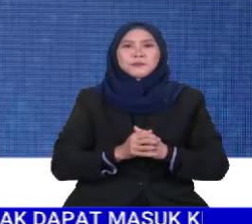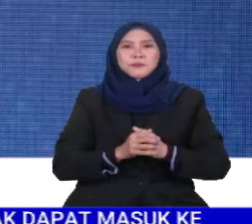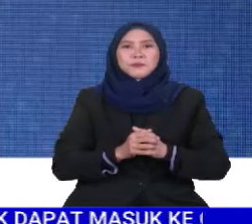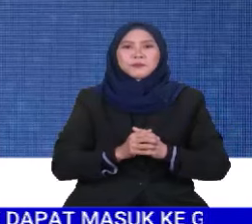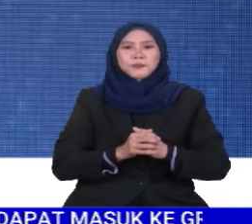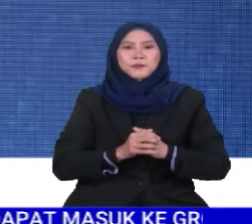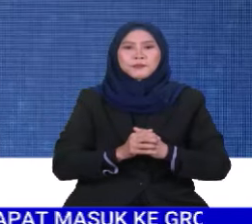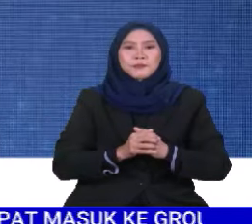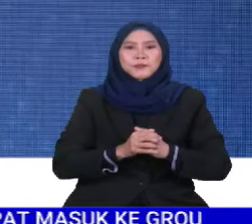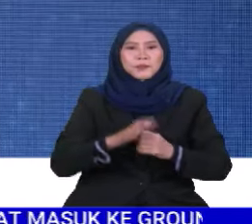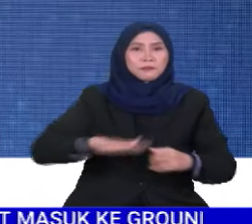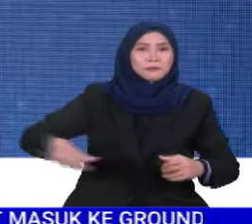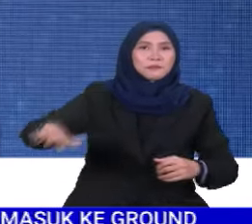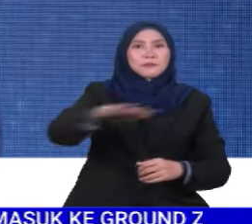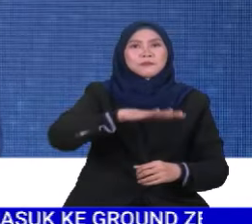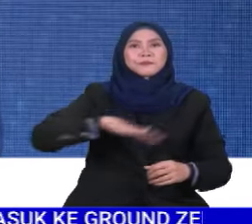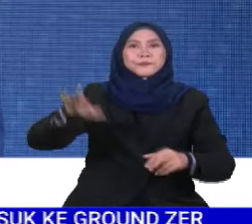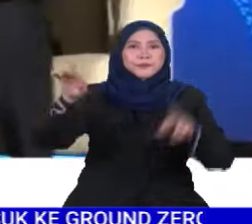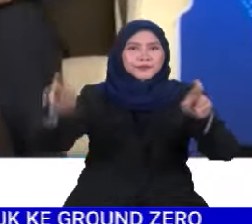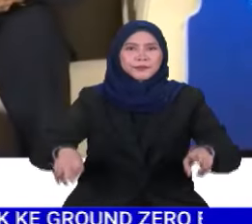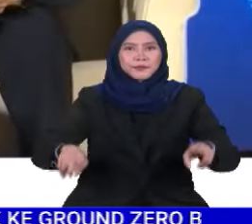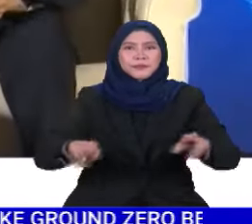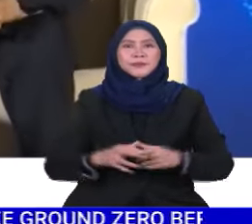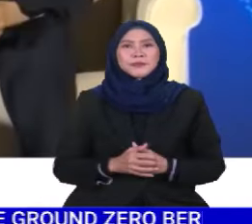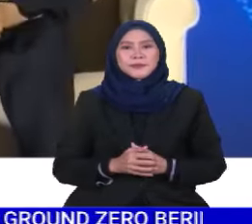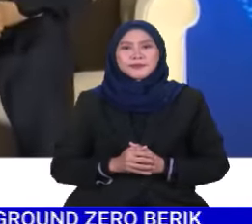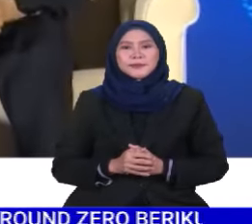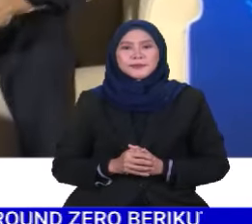of the majority of our people.